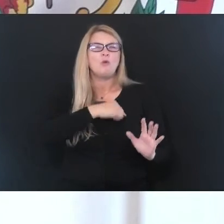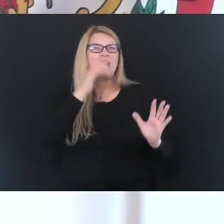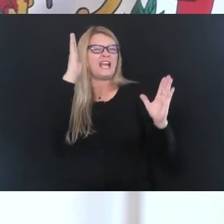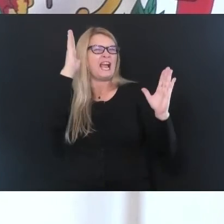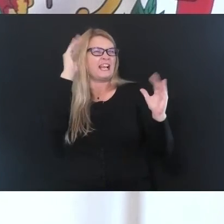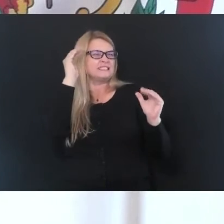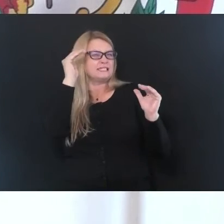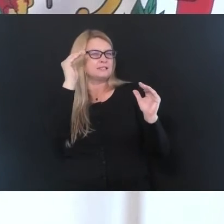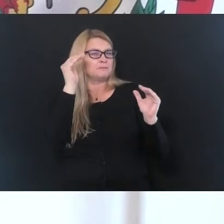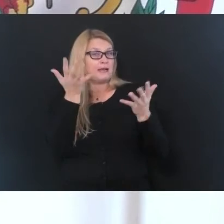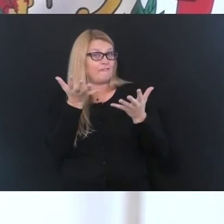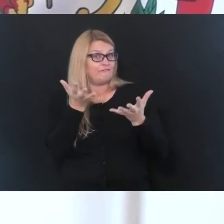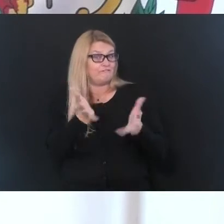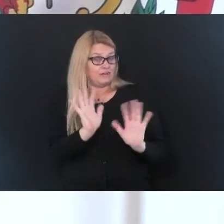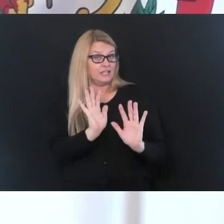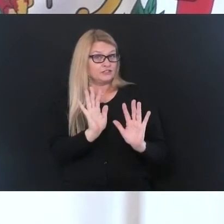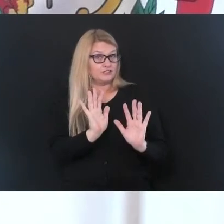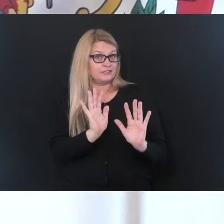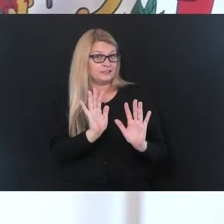anticipate finishing